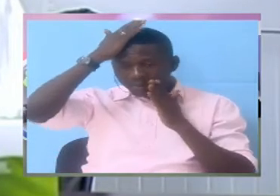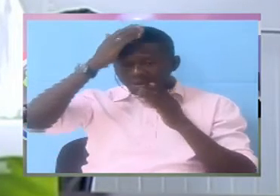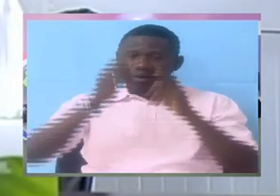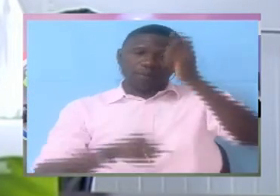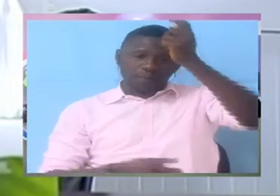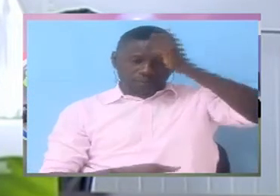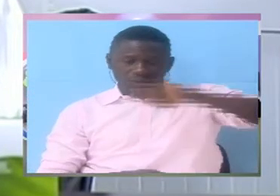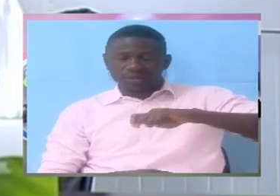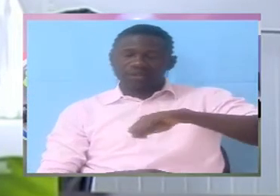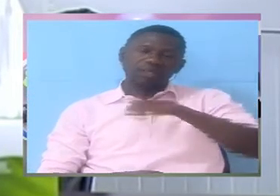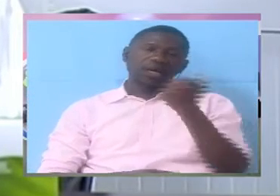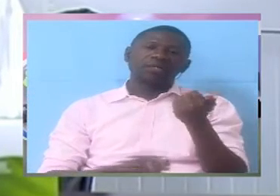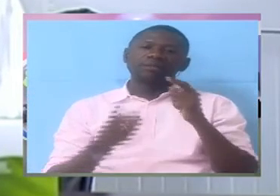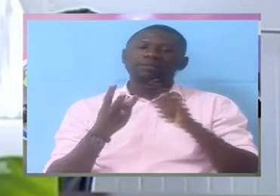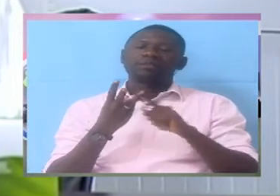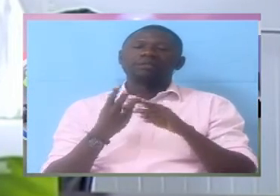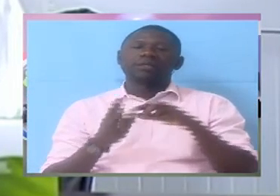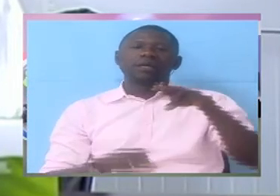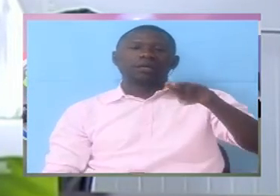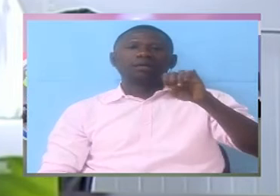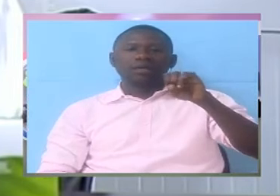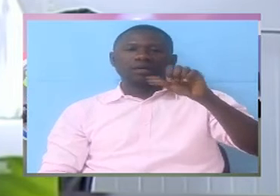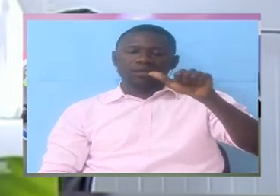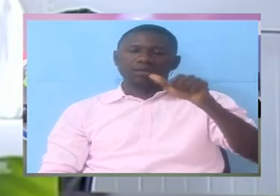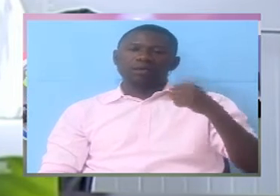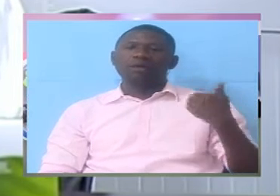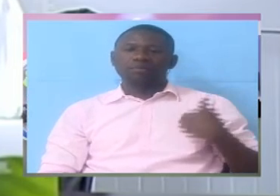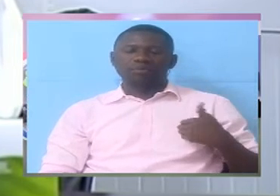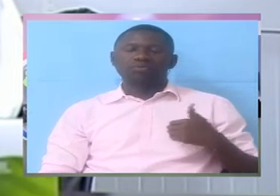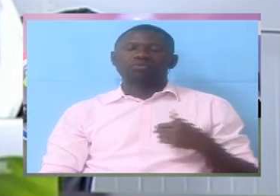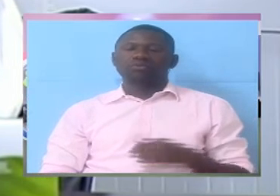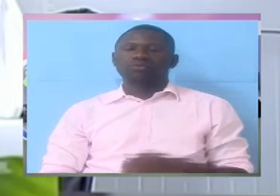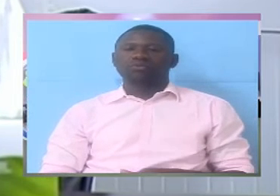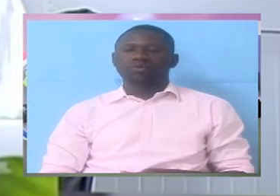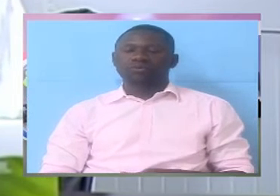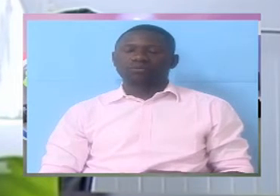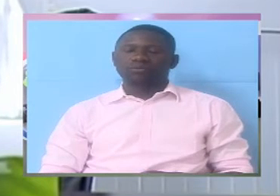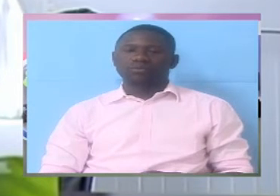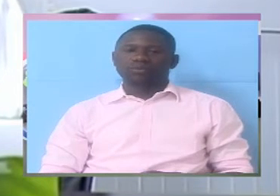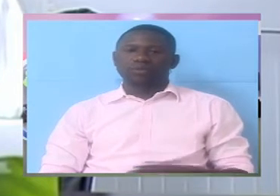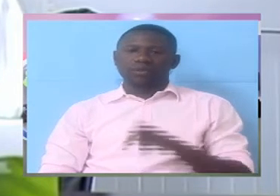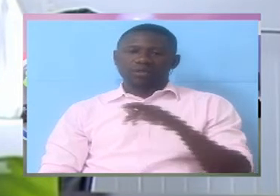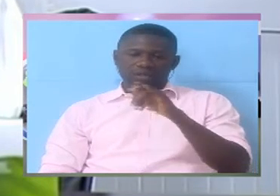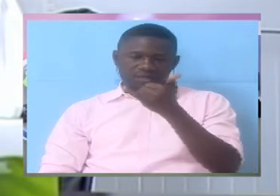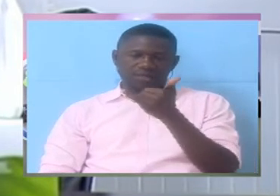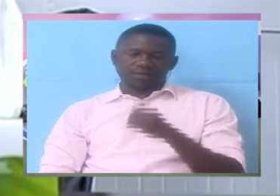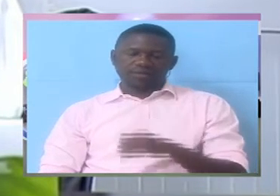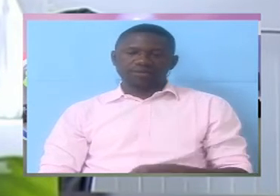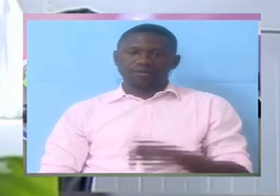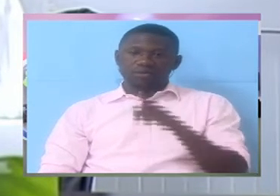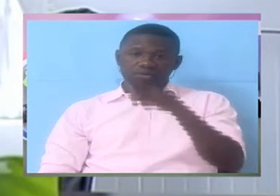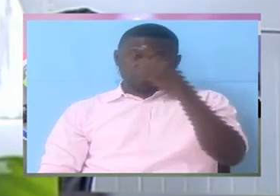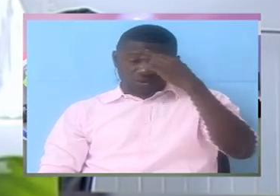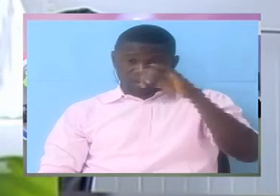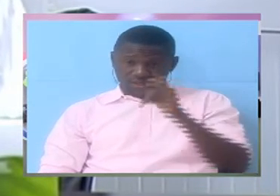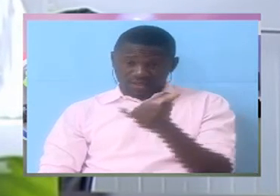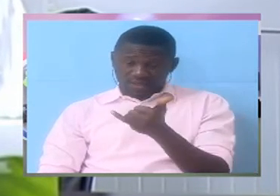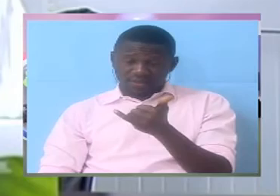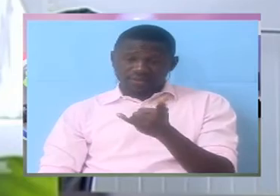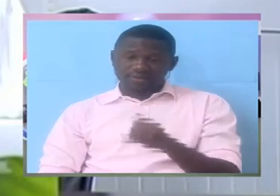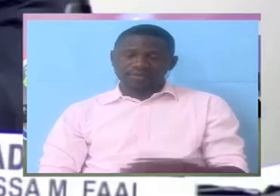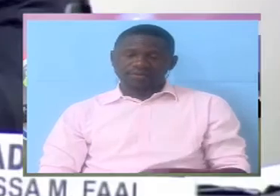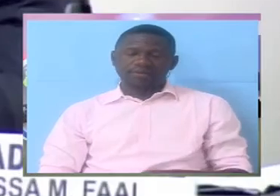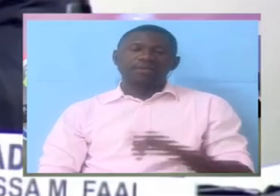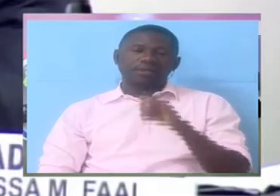sojarolu police olu anin NIA lu akemuna fanni wallala. Yes, you agreed with ah council. Yes, council.